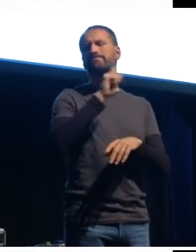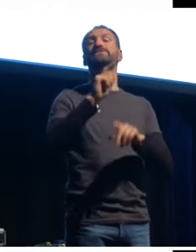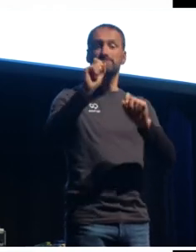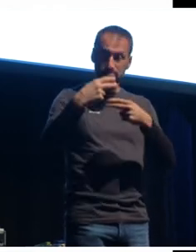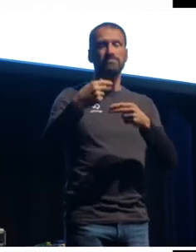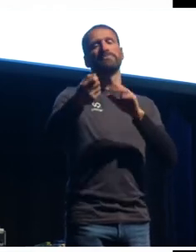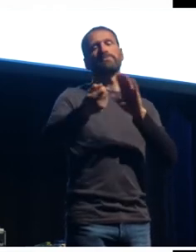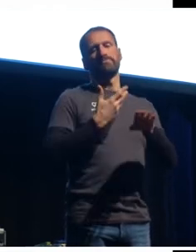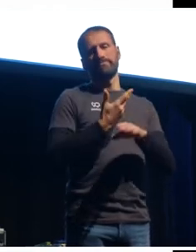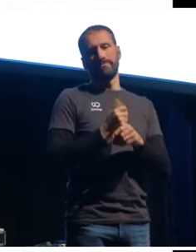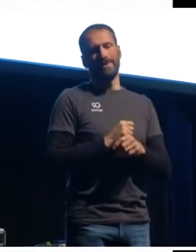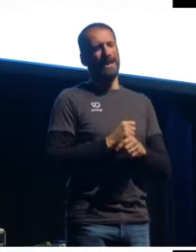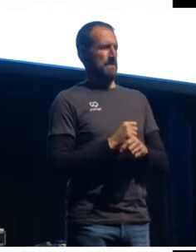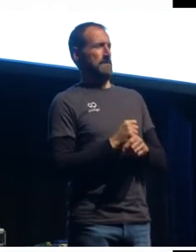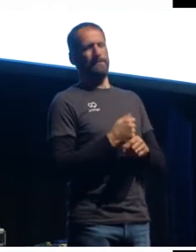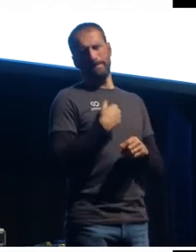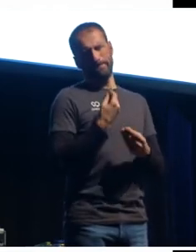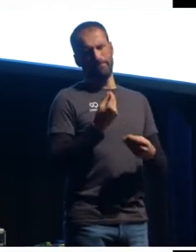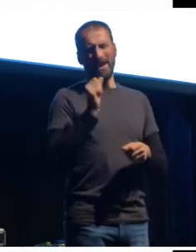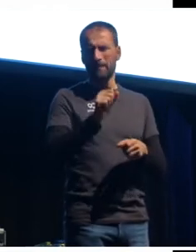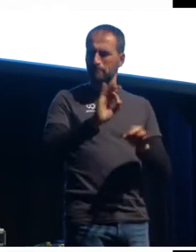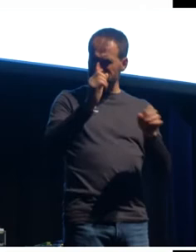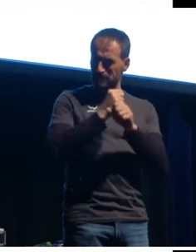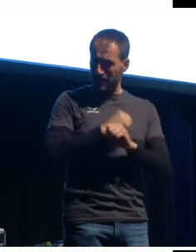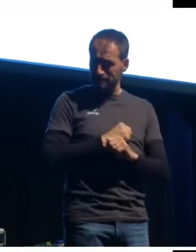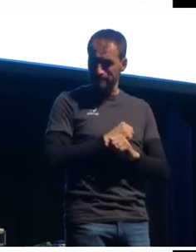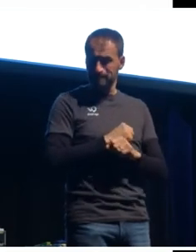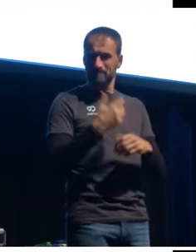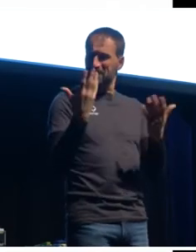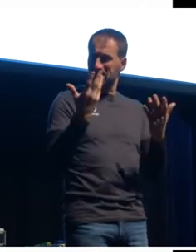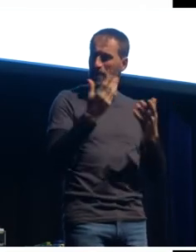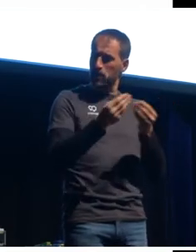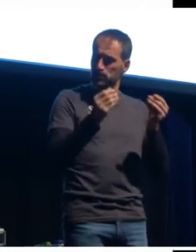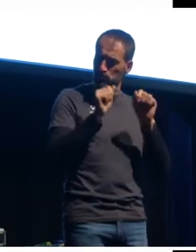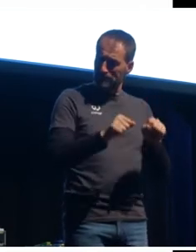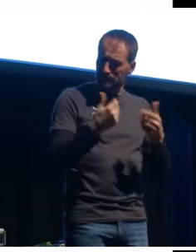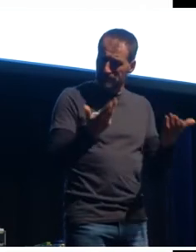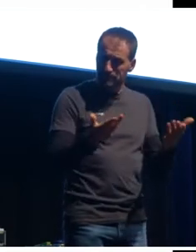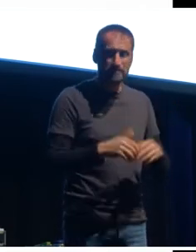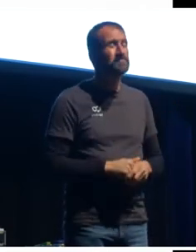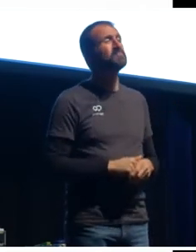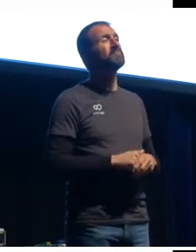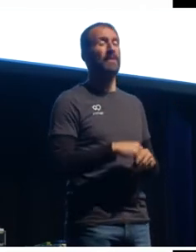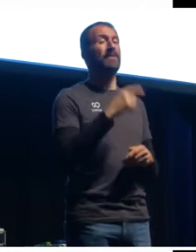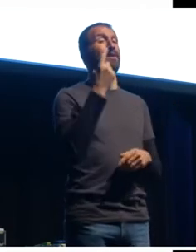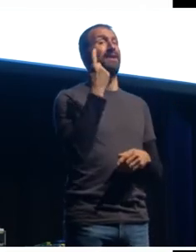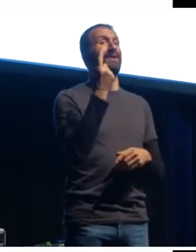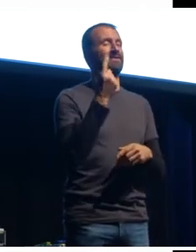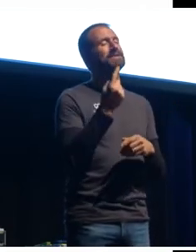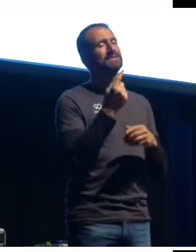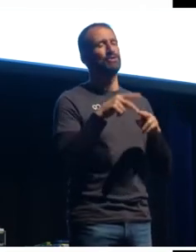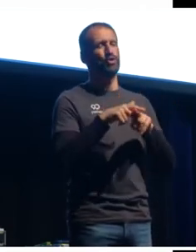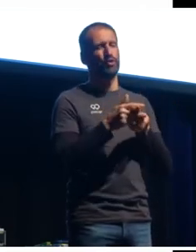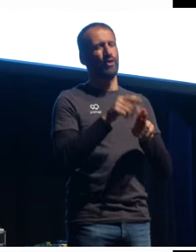little bit better than that. Let's see what sort of solution we can use for this. And one tool that's very useful when you're